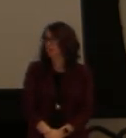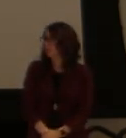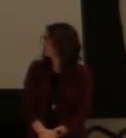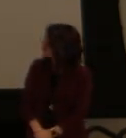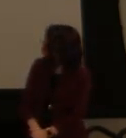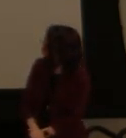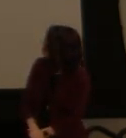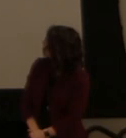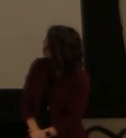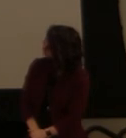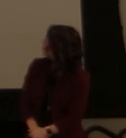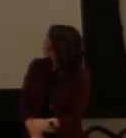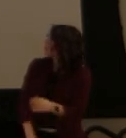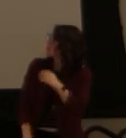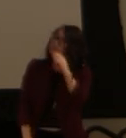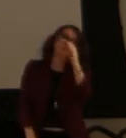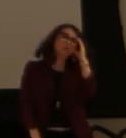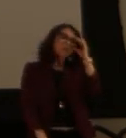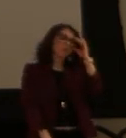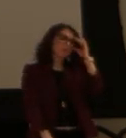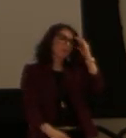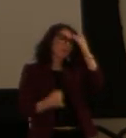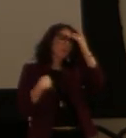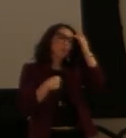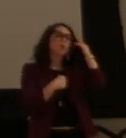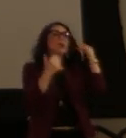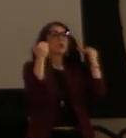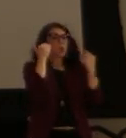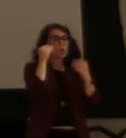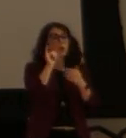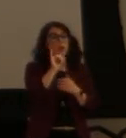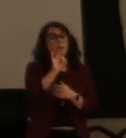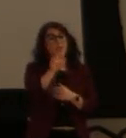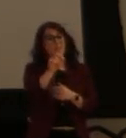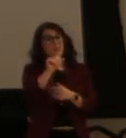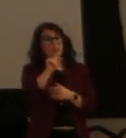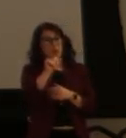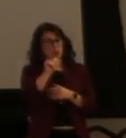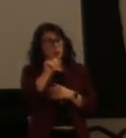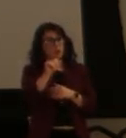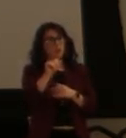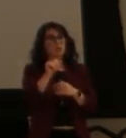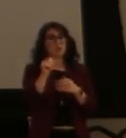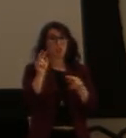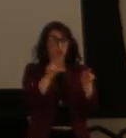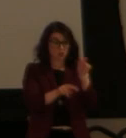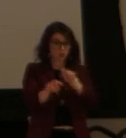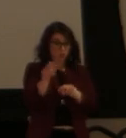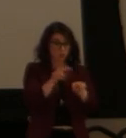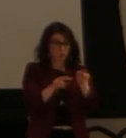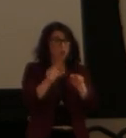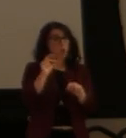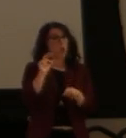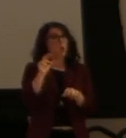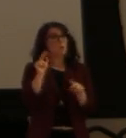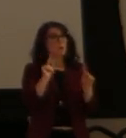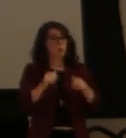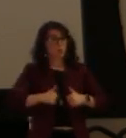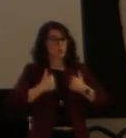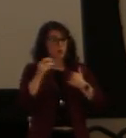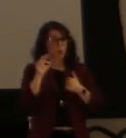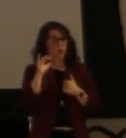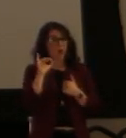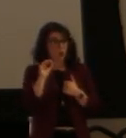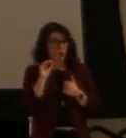And we know, given the data, given how many Ohioans are impacted by gaps in